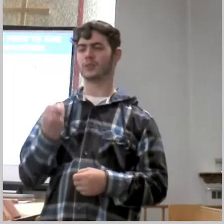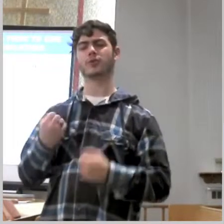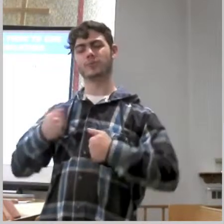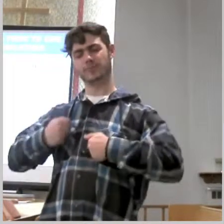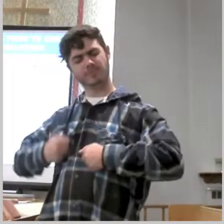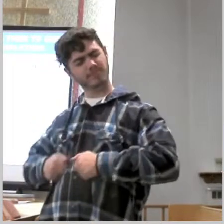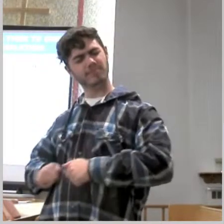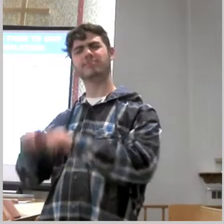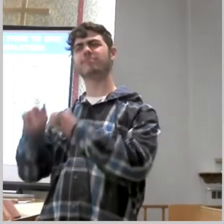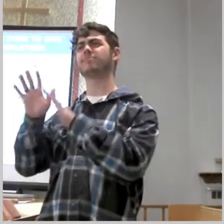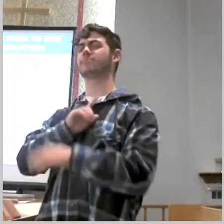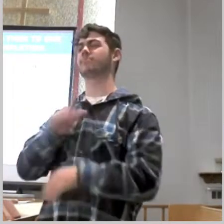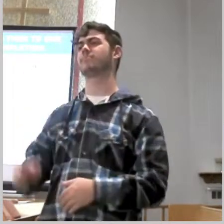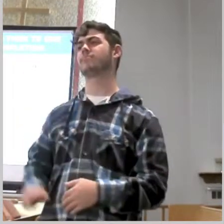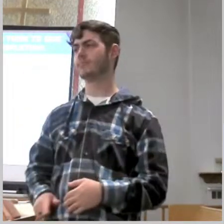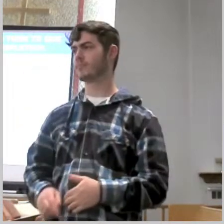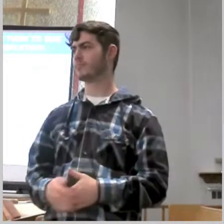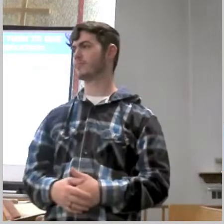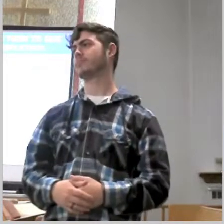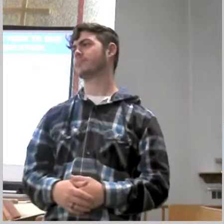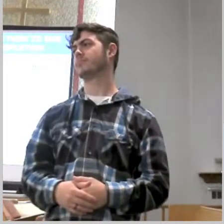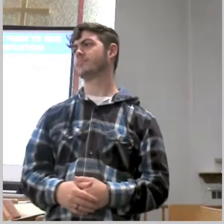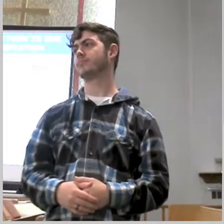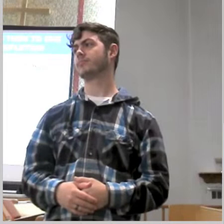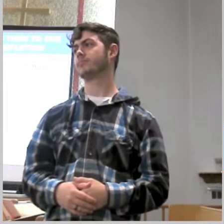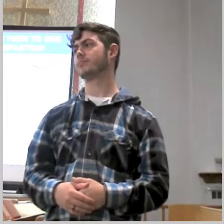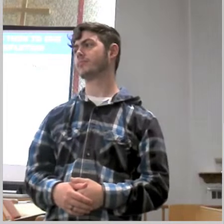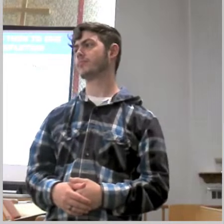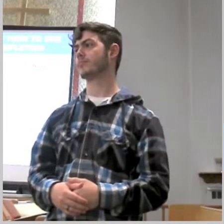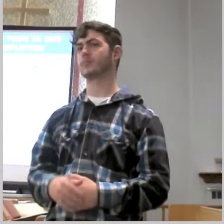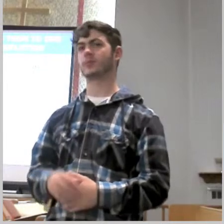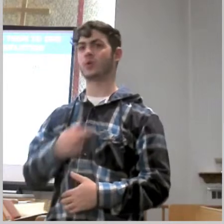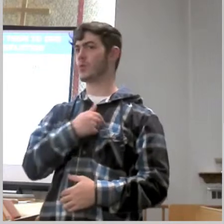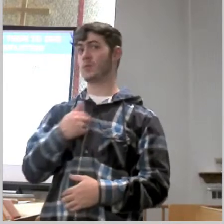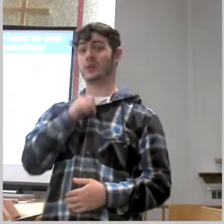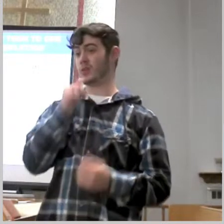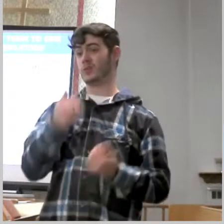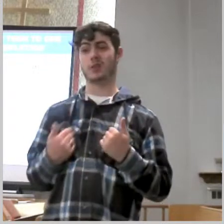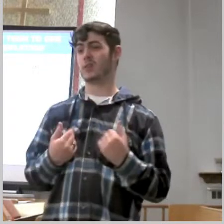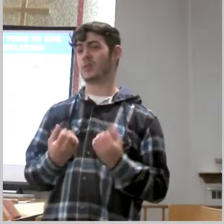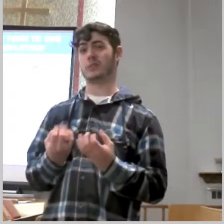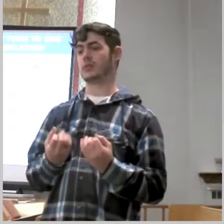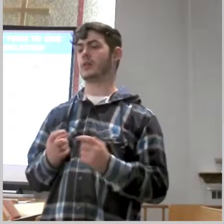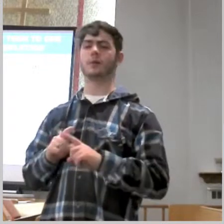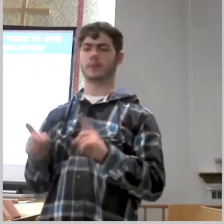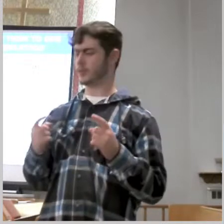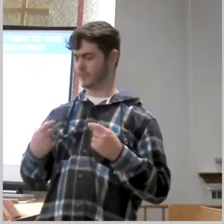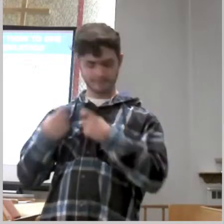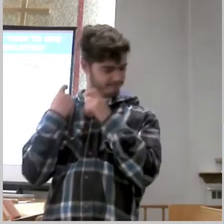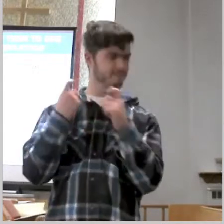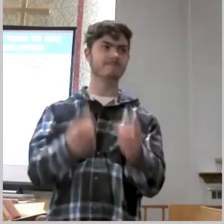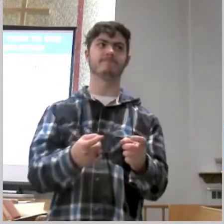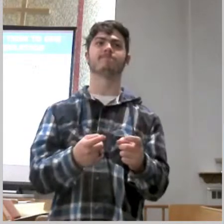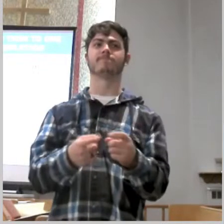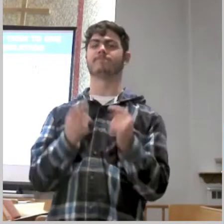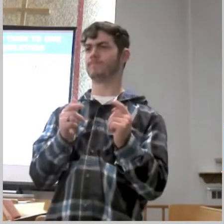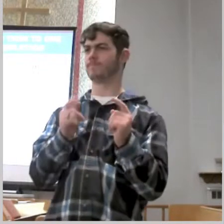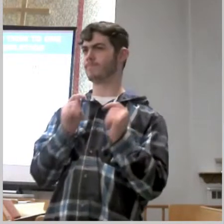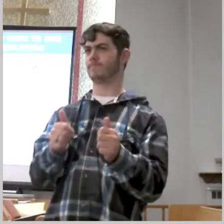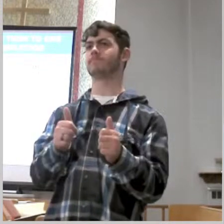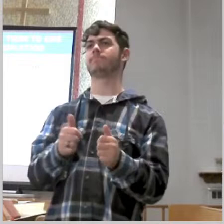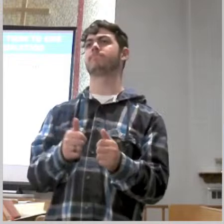Lord. They didn't ask questions. They said, yeah, whatever, here. This is what we got. We don't have much, but here you go. It is such a privilege